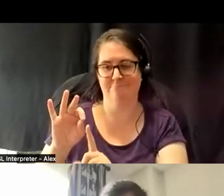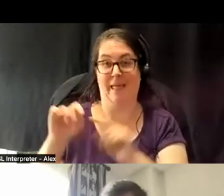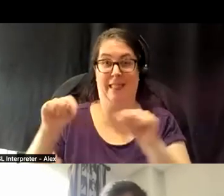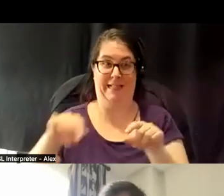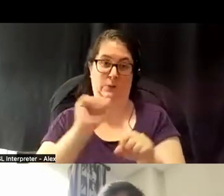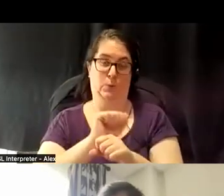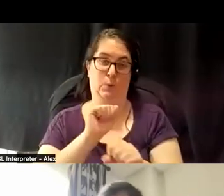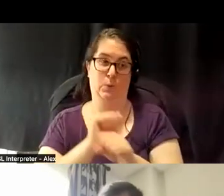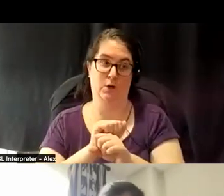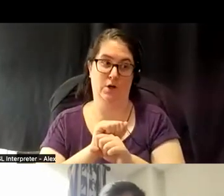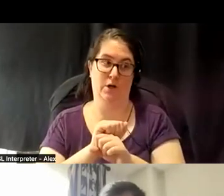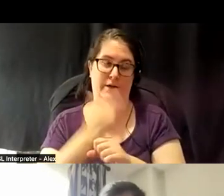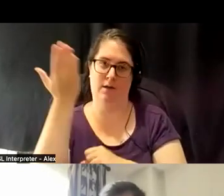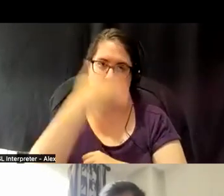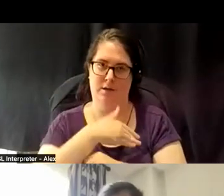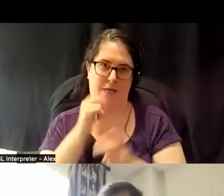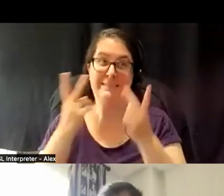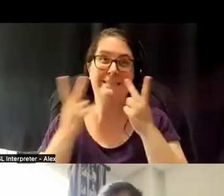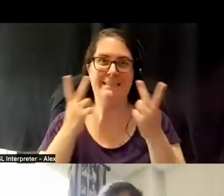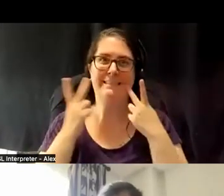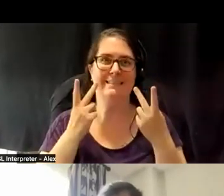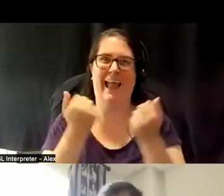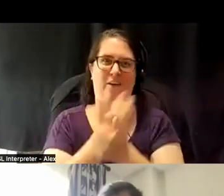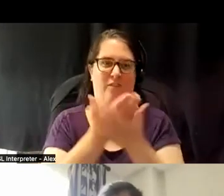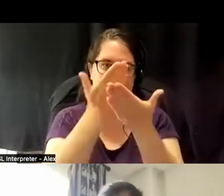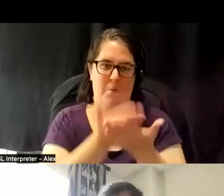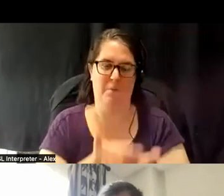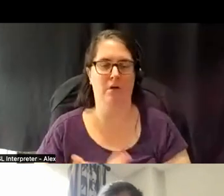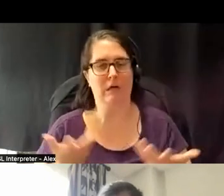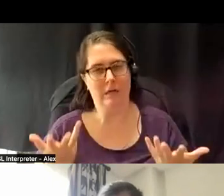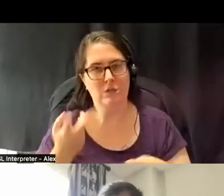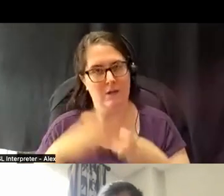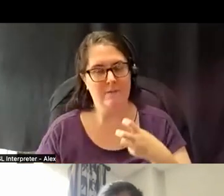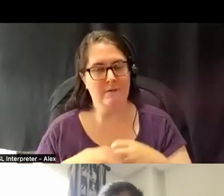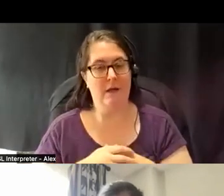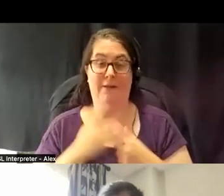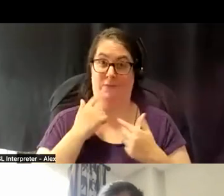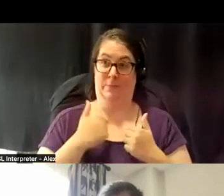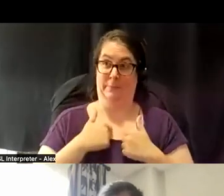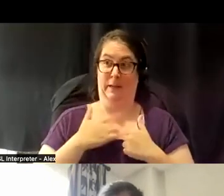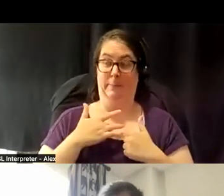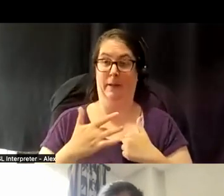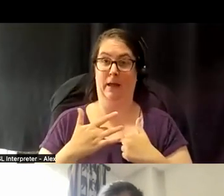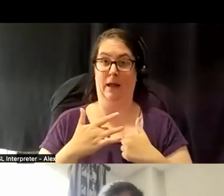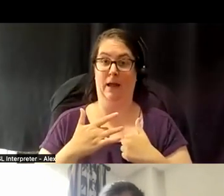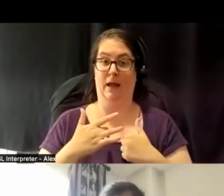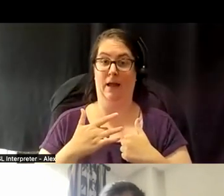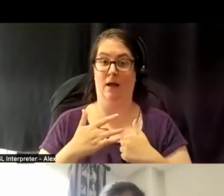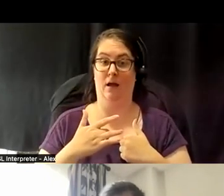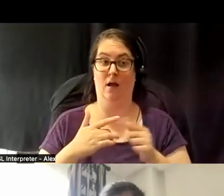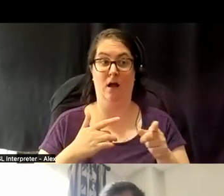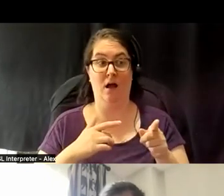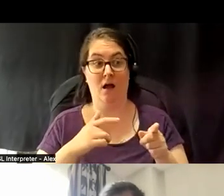is not visible. So appreciate that. And I mean, for myself, I often won't go anywhere unless there's food provided.